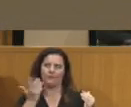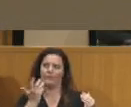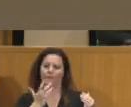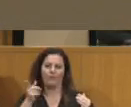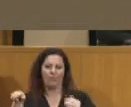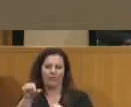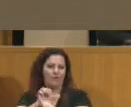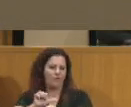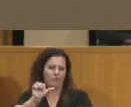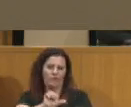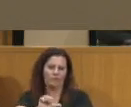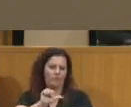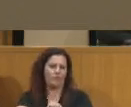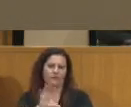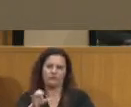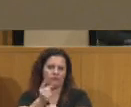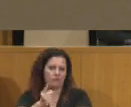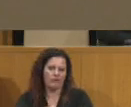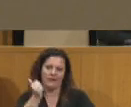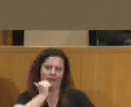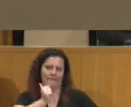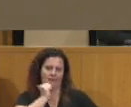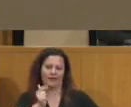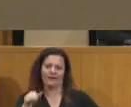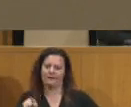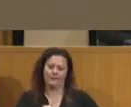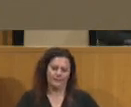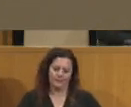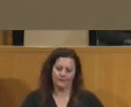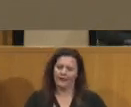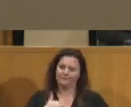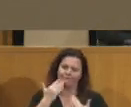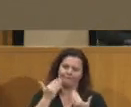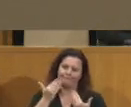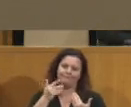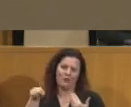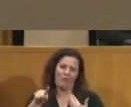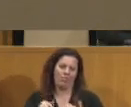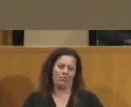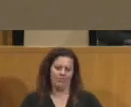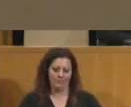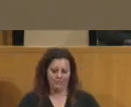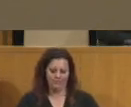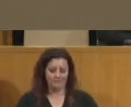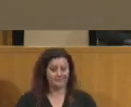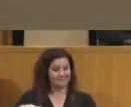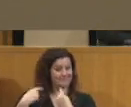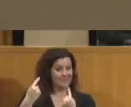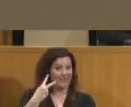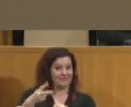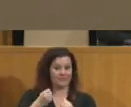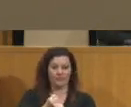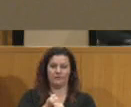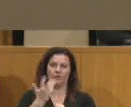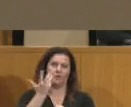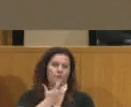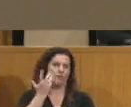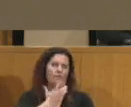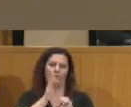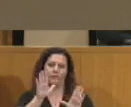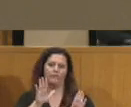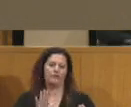But it's as hard as anything is. Where are you guys going? You guys need to go back now. Okay, that's